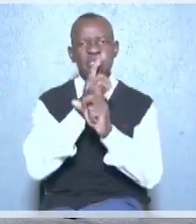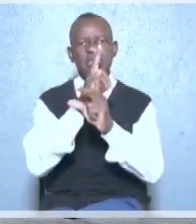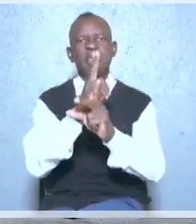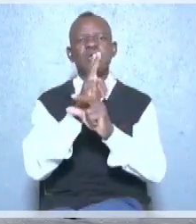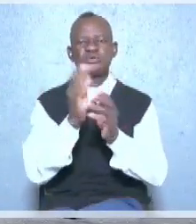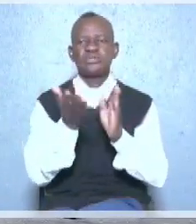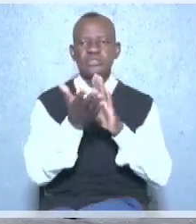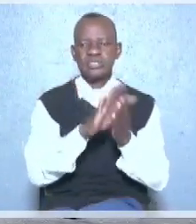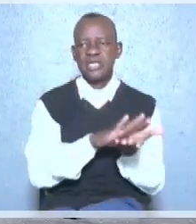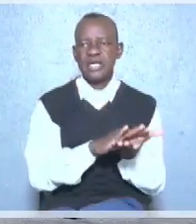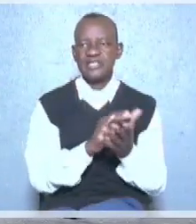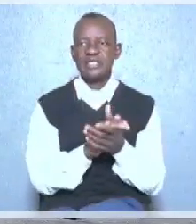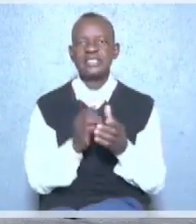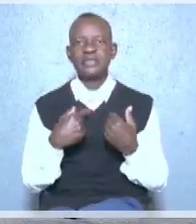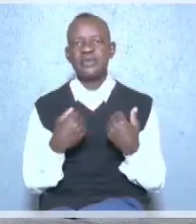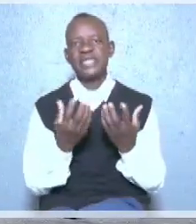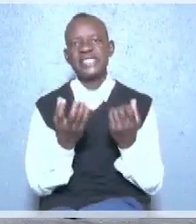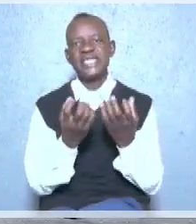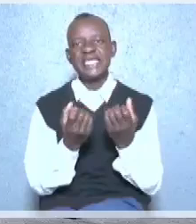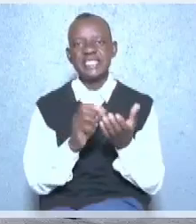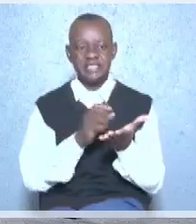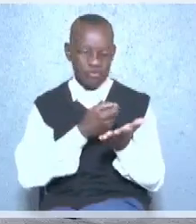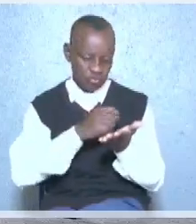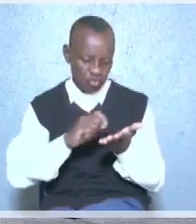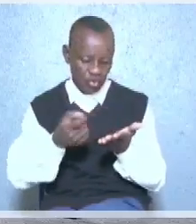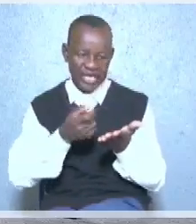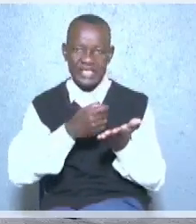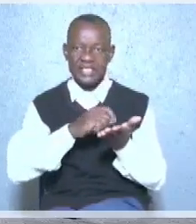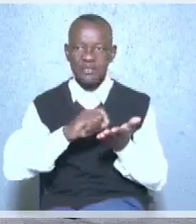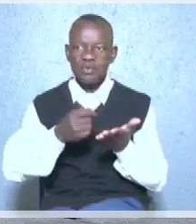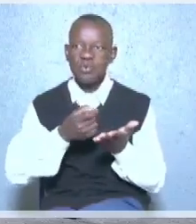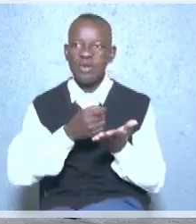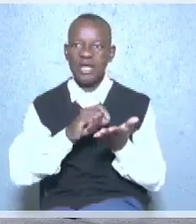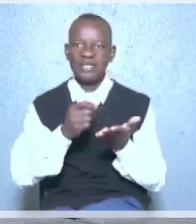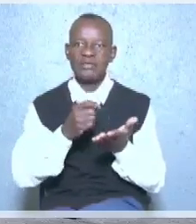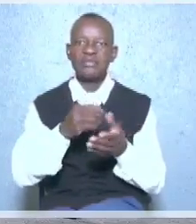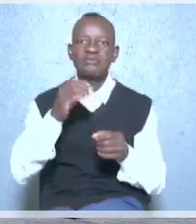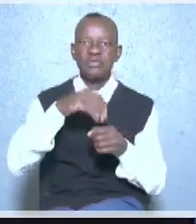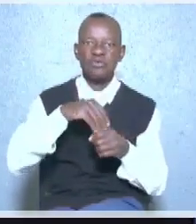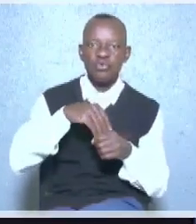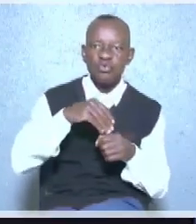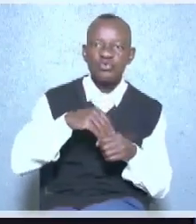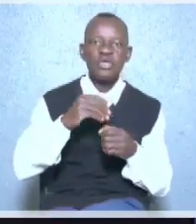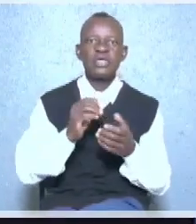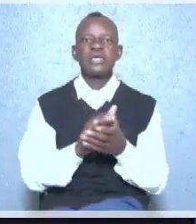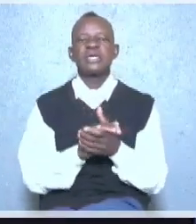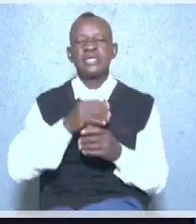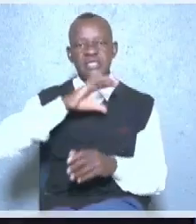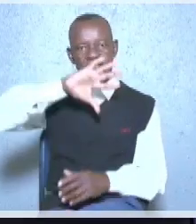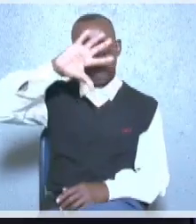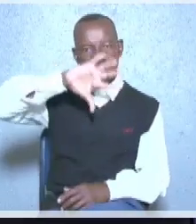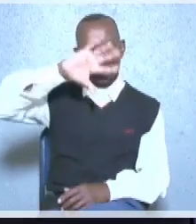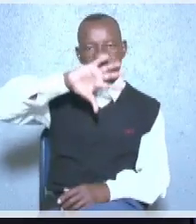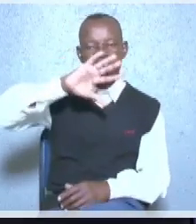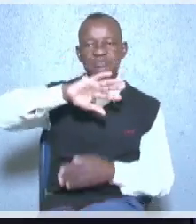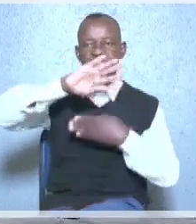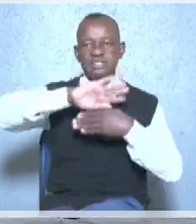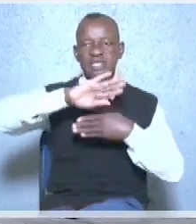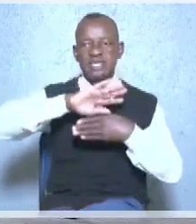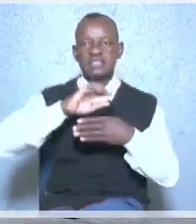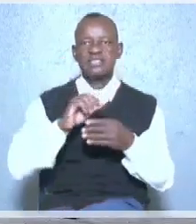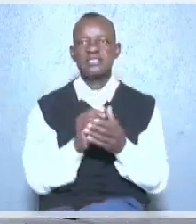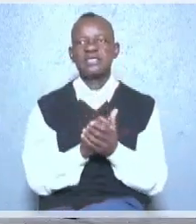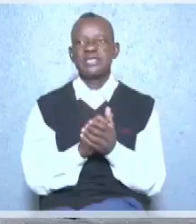out of that? How many TV series? Where are the autobiographies? All these things. So we have a rich thing that I'm